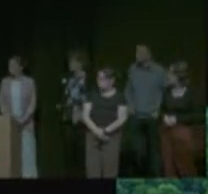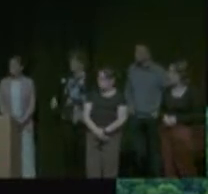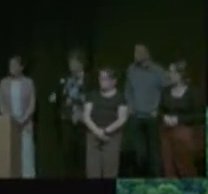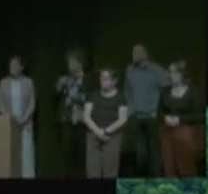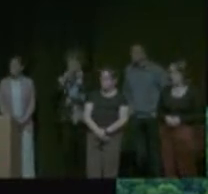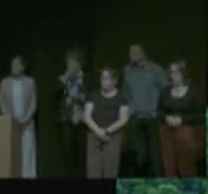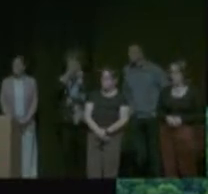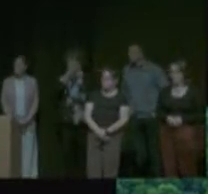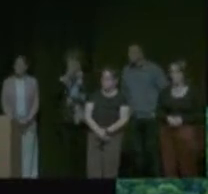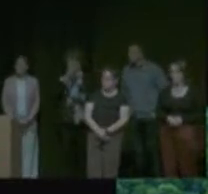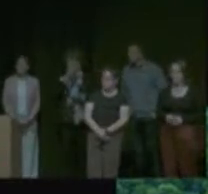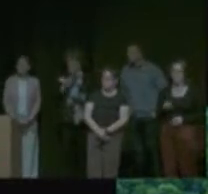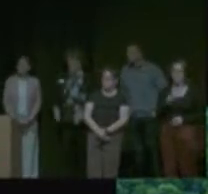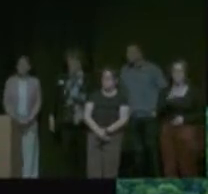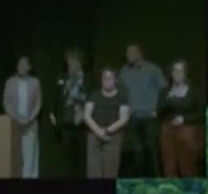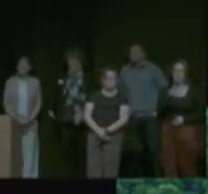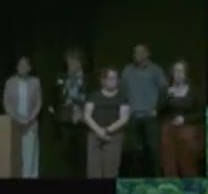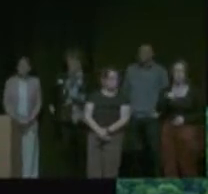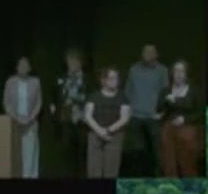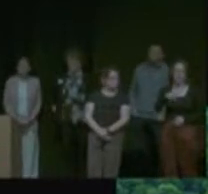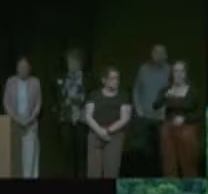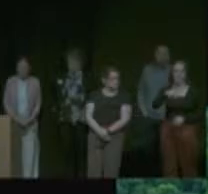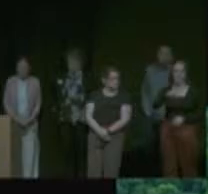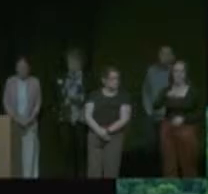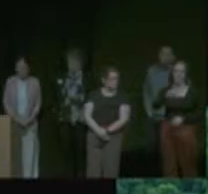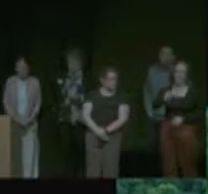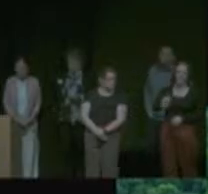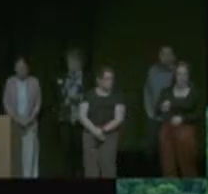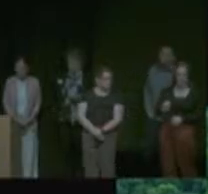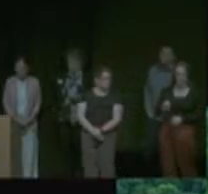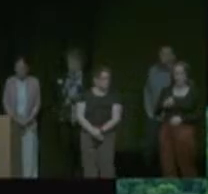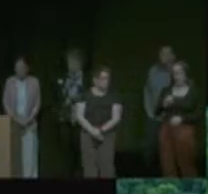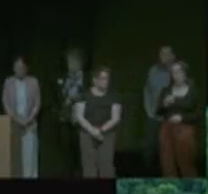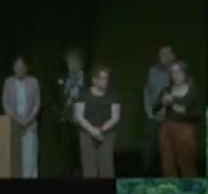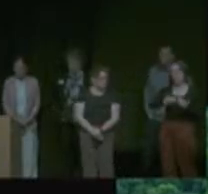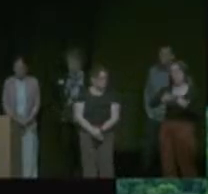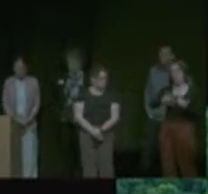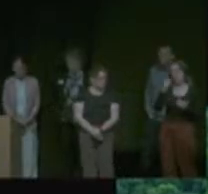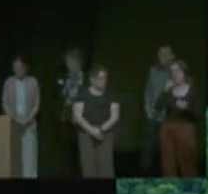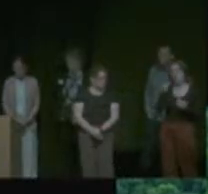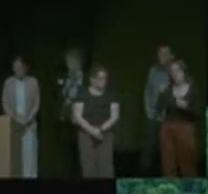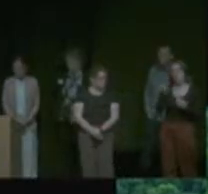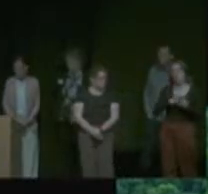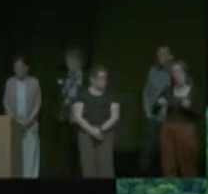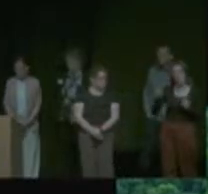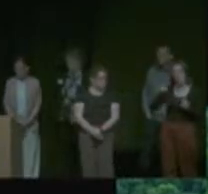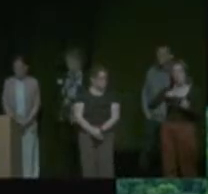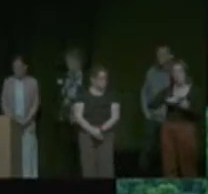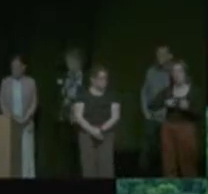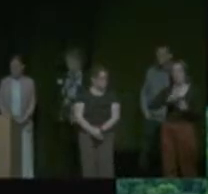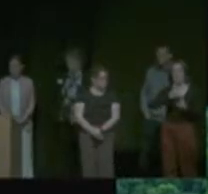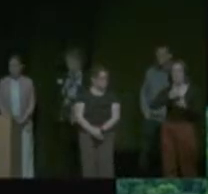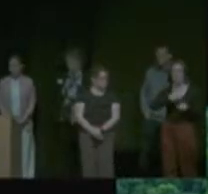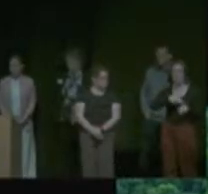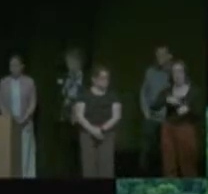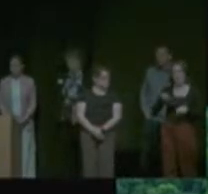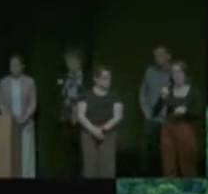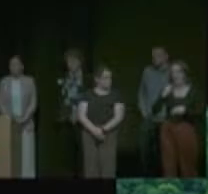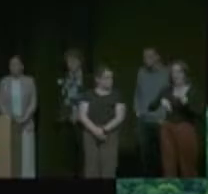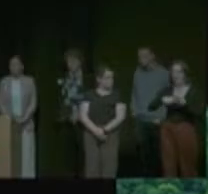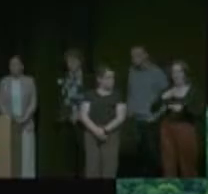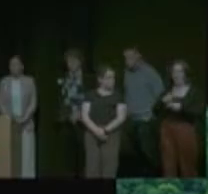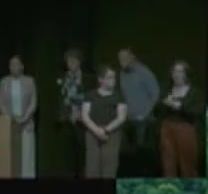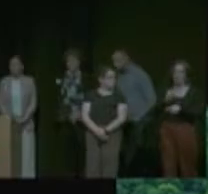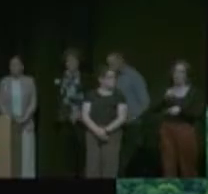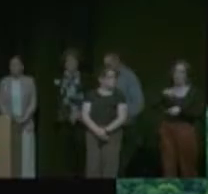On your slurry pipeline, what are your steps for monitoring and responding to any kind of a spill